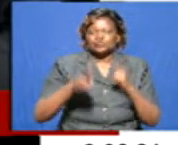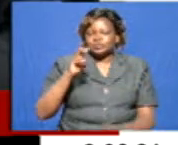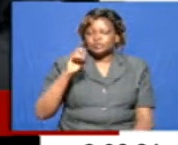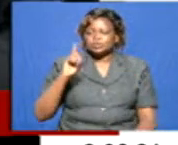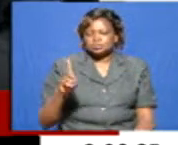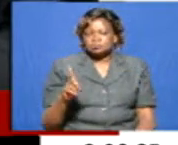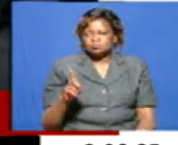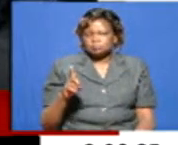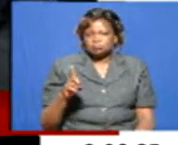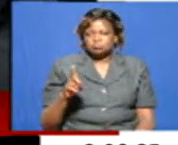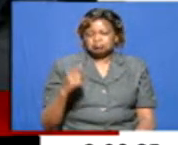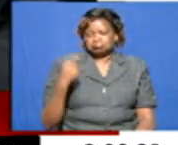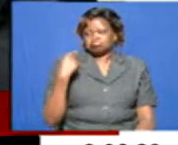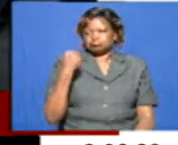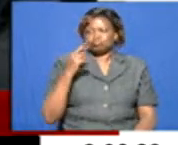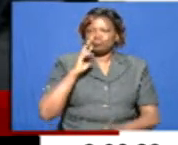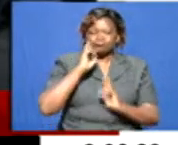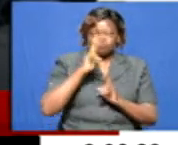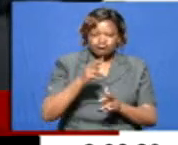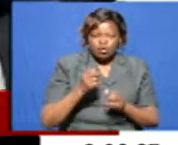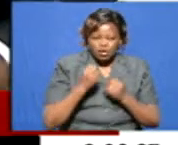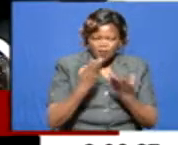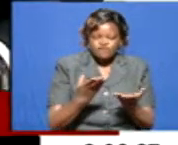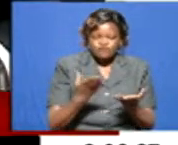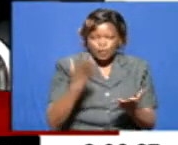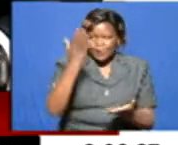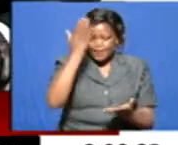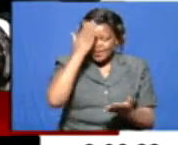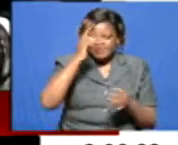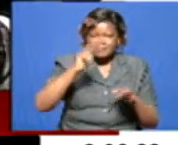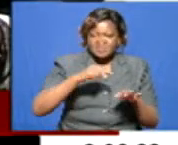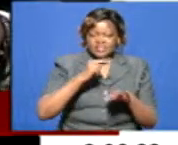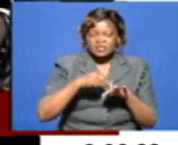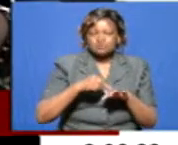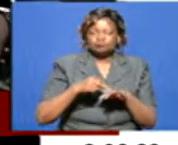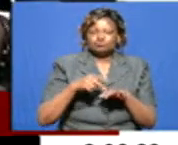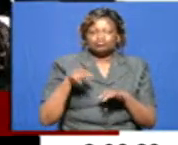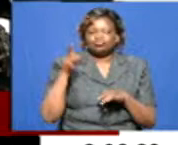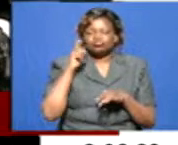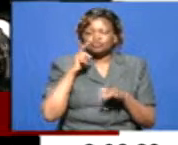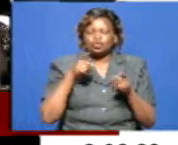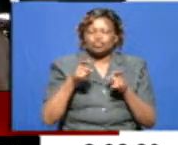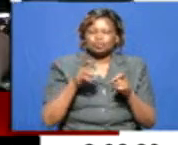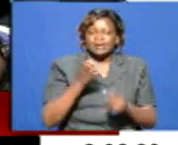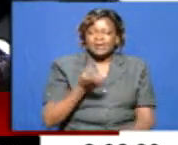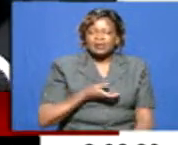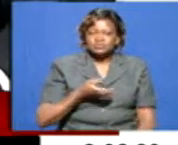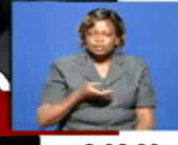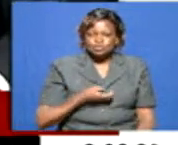According to the latest report released Monday by the National AIDS Control Council,